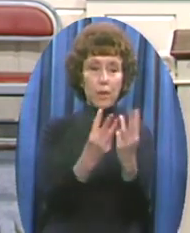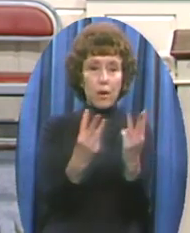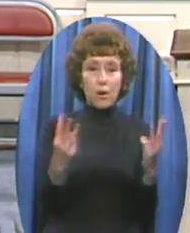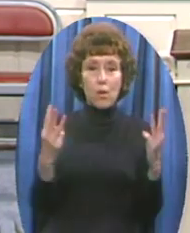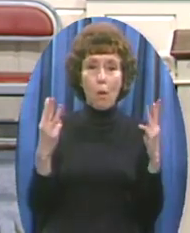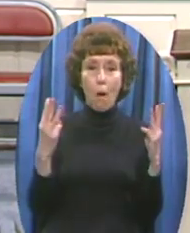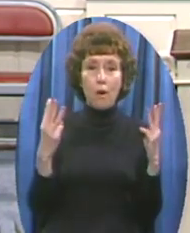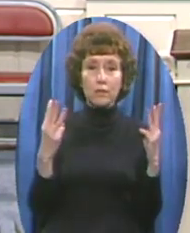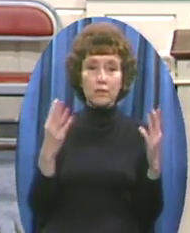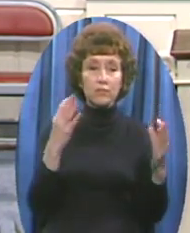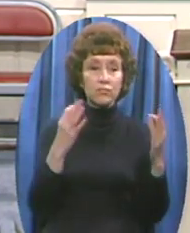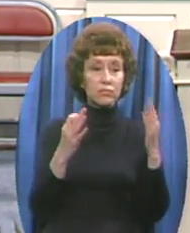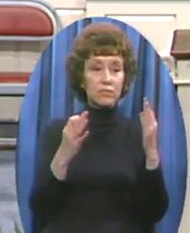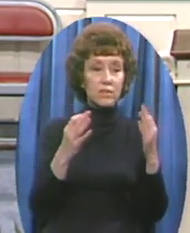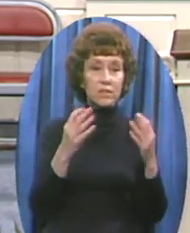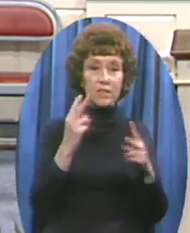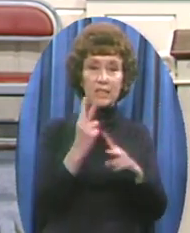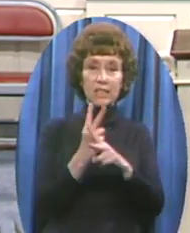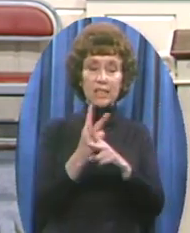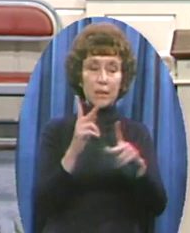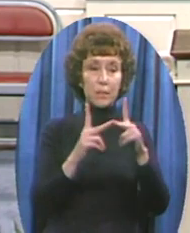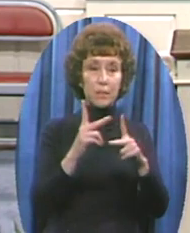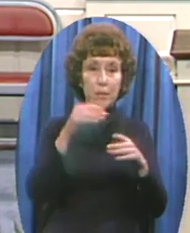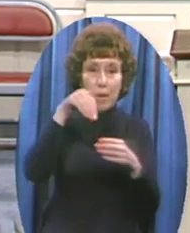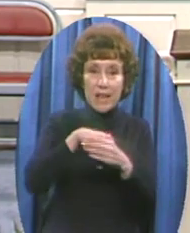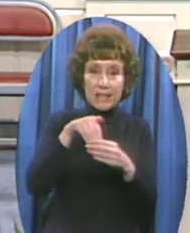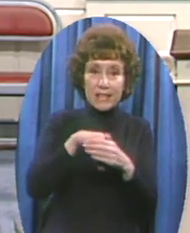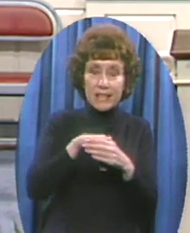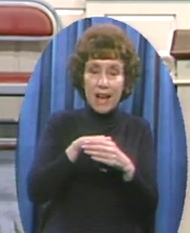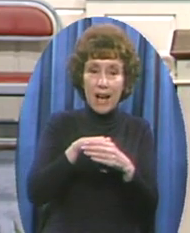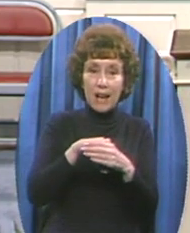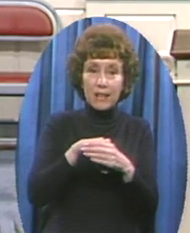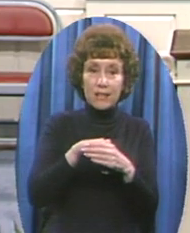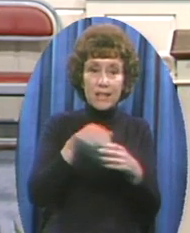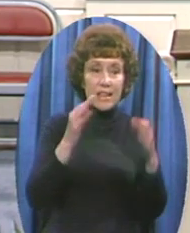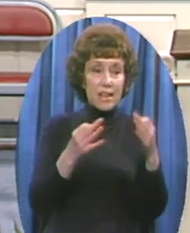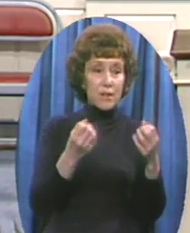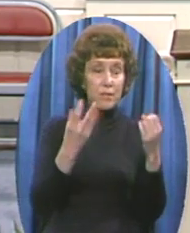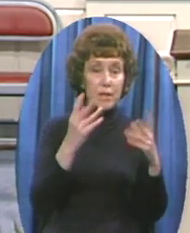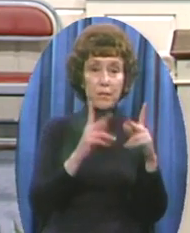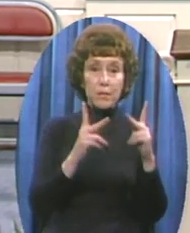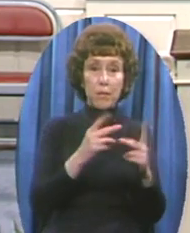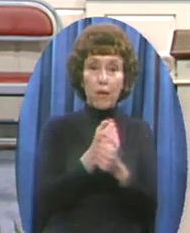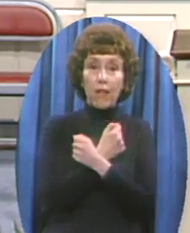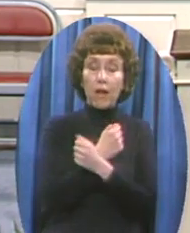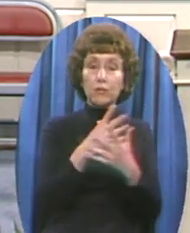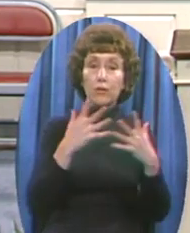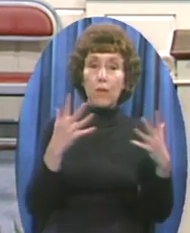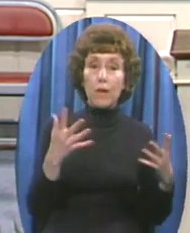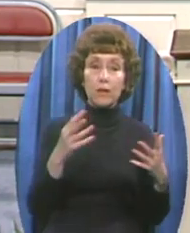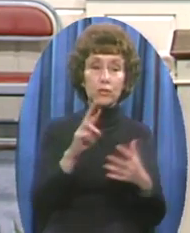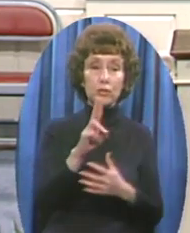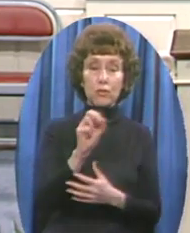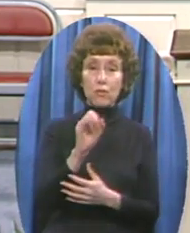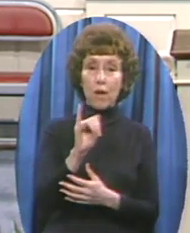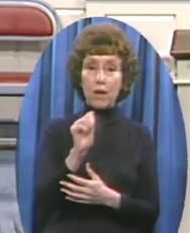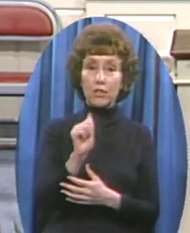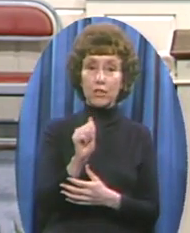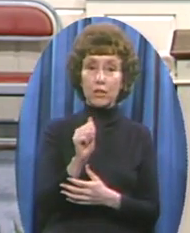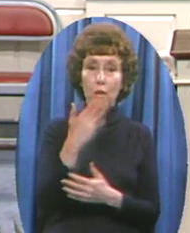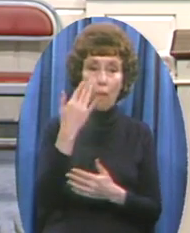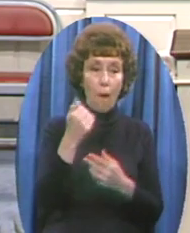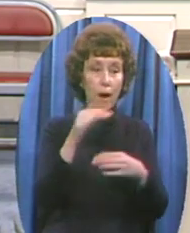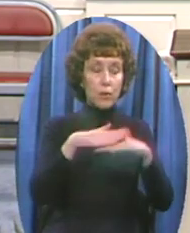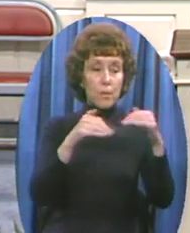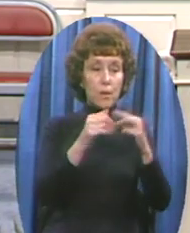people out? The fact is that communism is bad news. They murdered 142 million people since